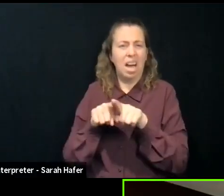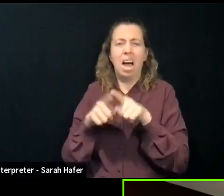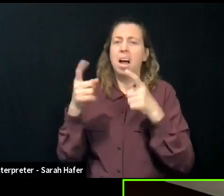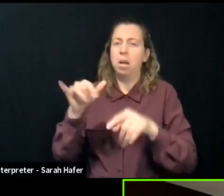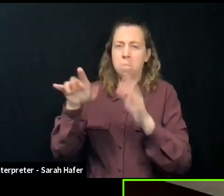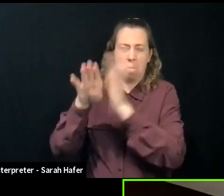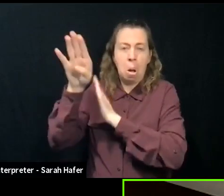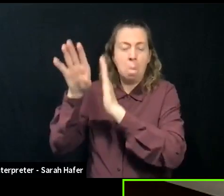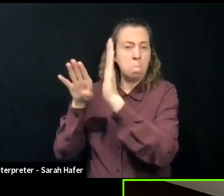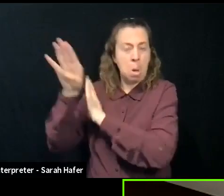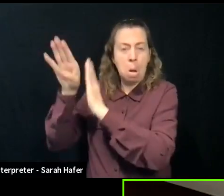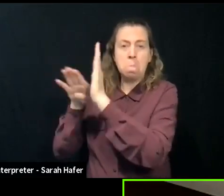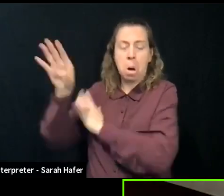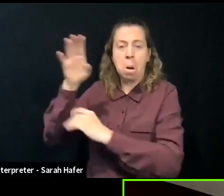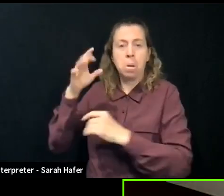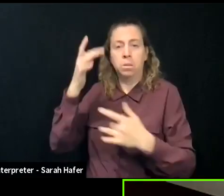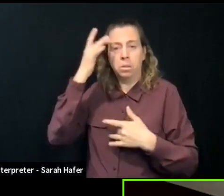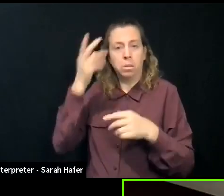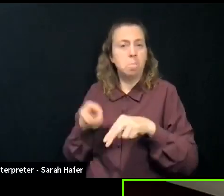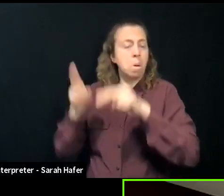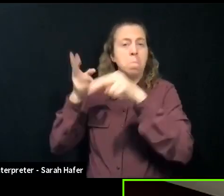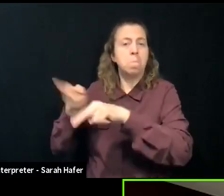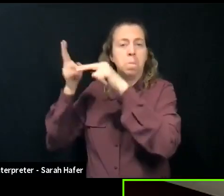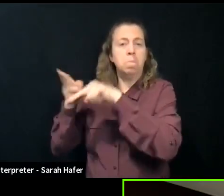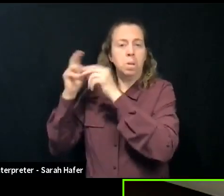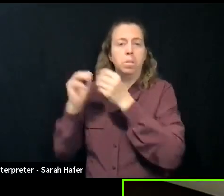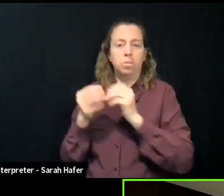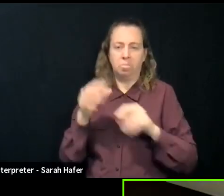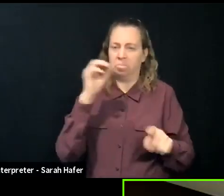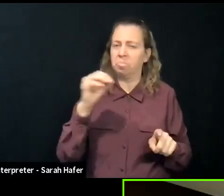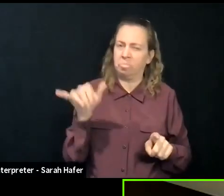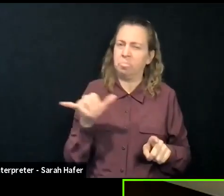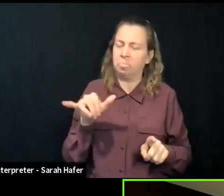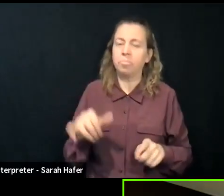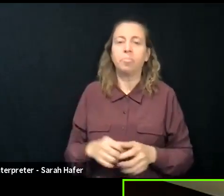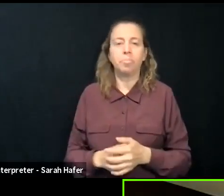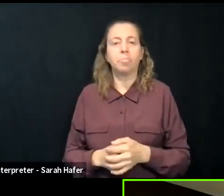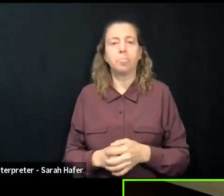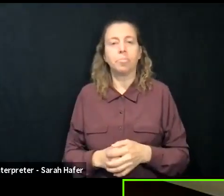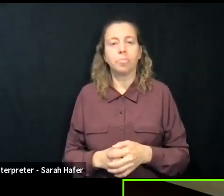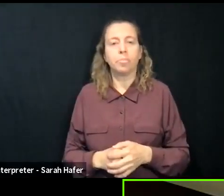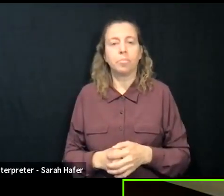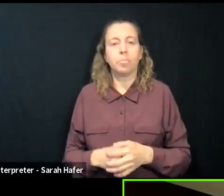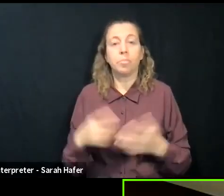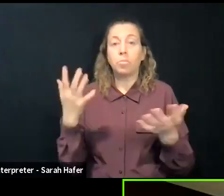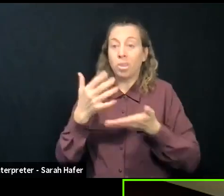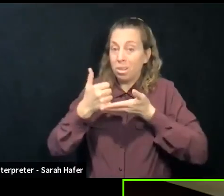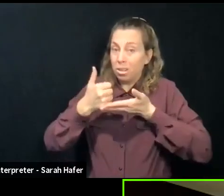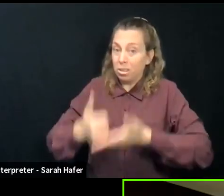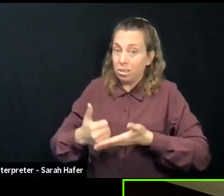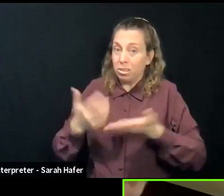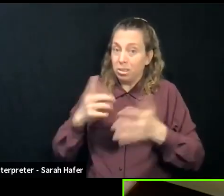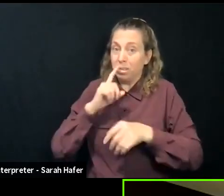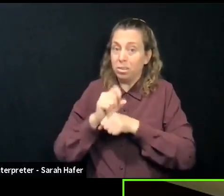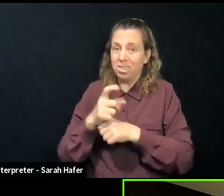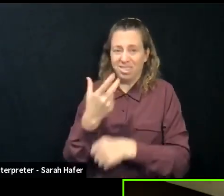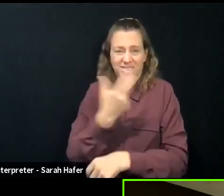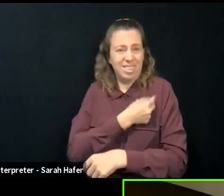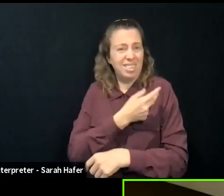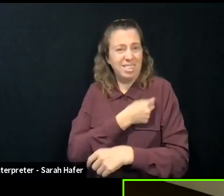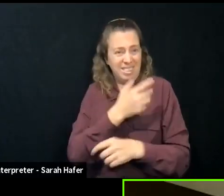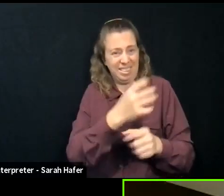we've also seen, and what's very hopeful, is that as vaccination rates have increased in those states,